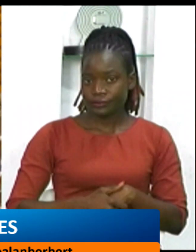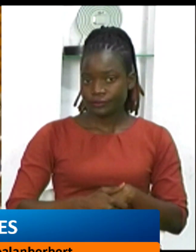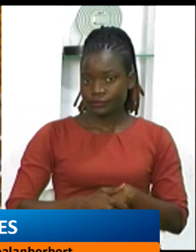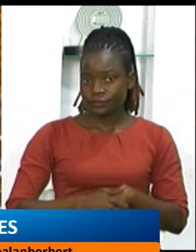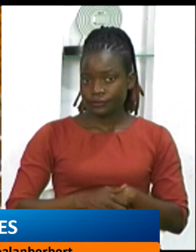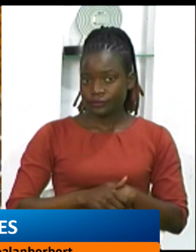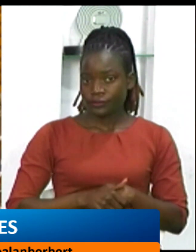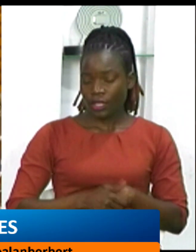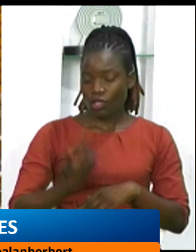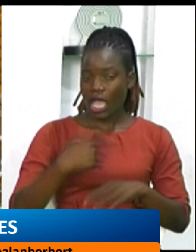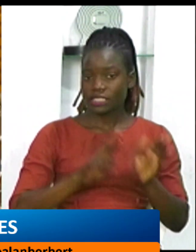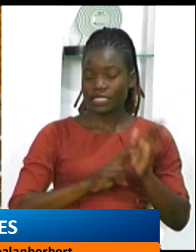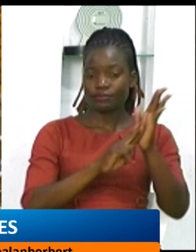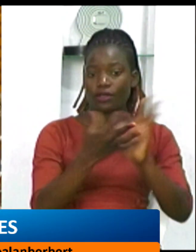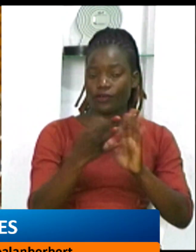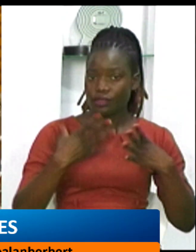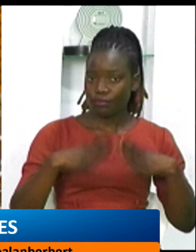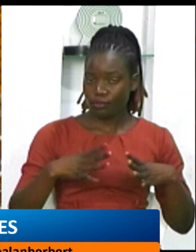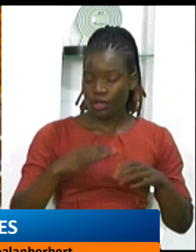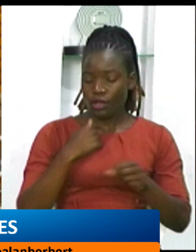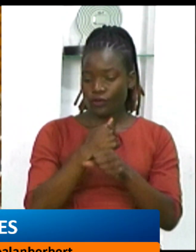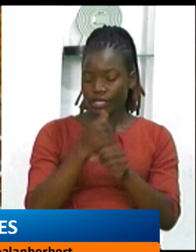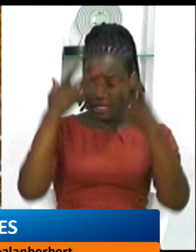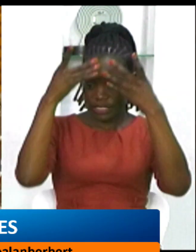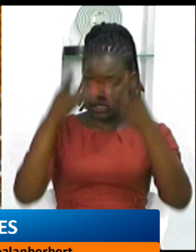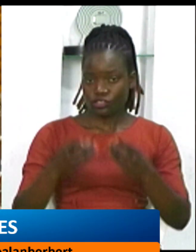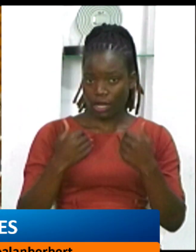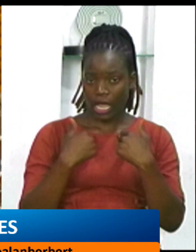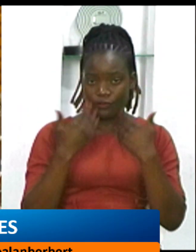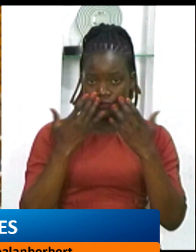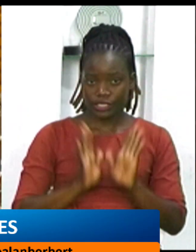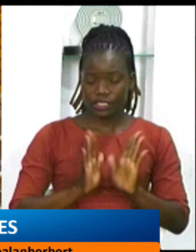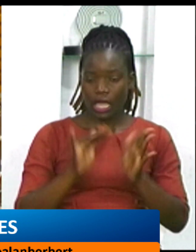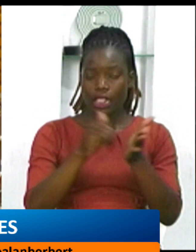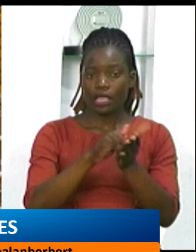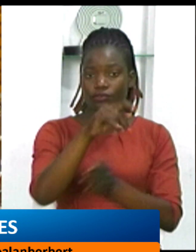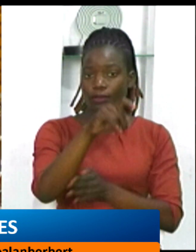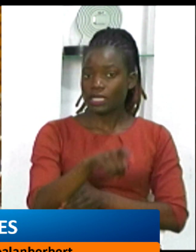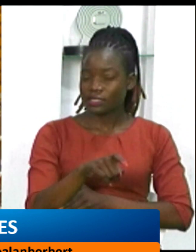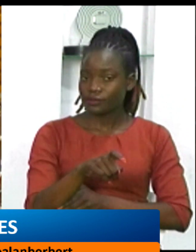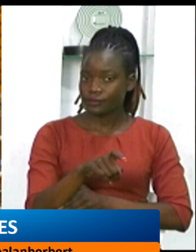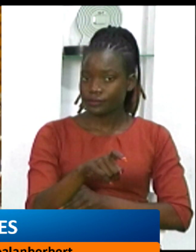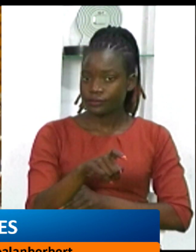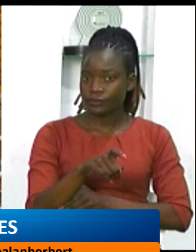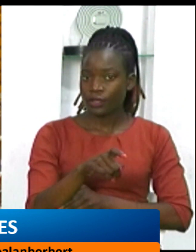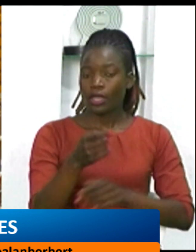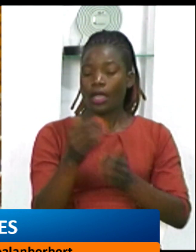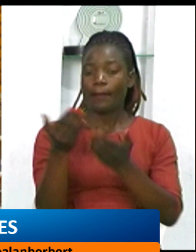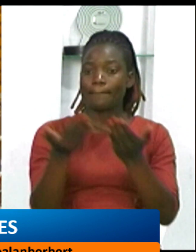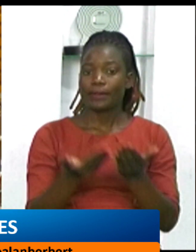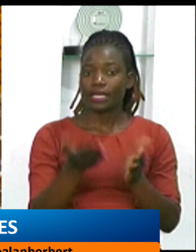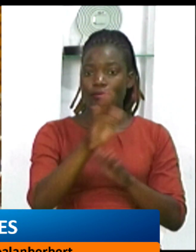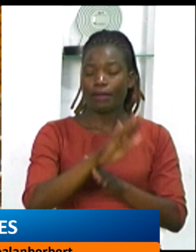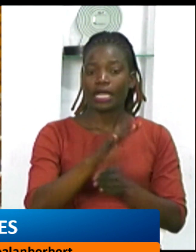the representatives of the people, we have made a decision, Honorable Speaker, that we must bring back the